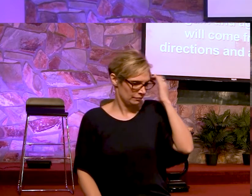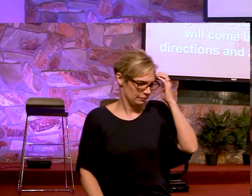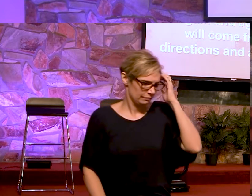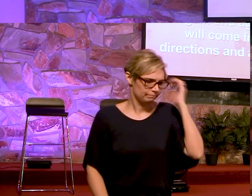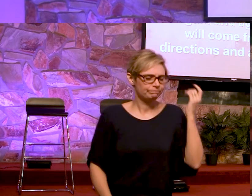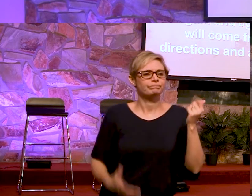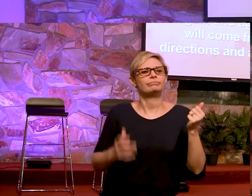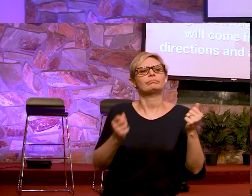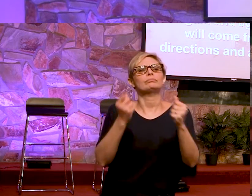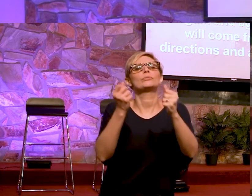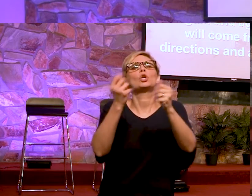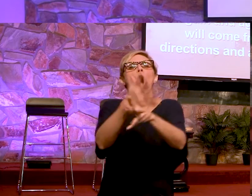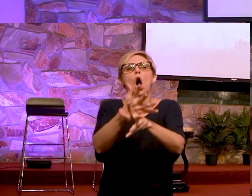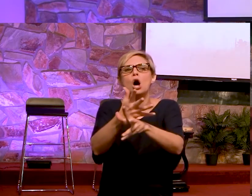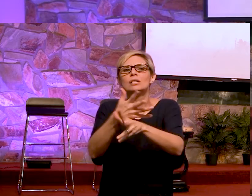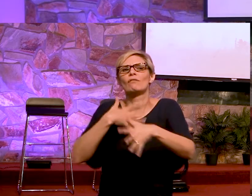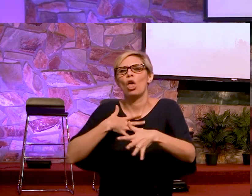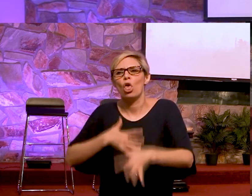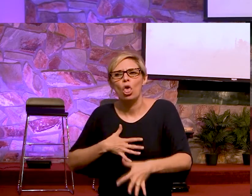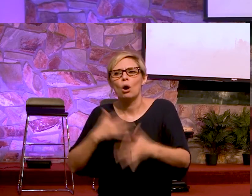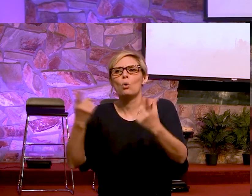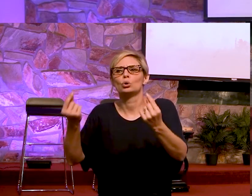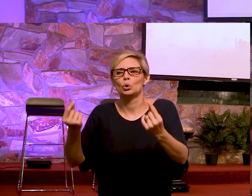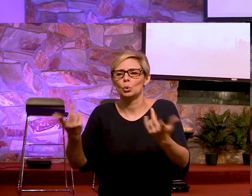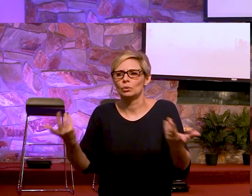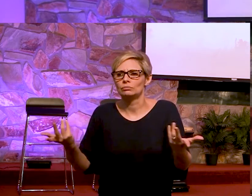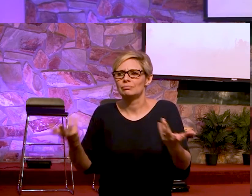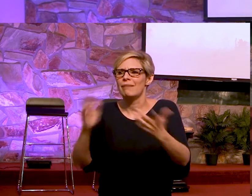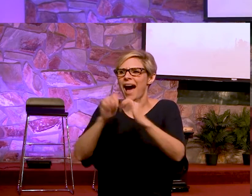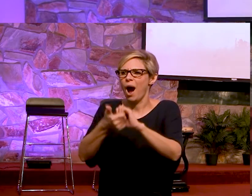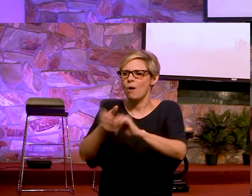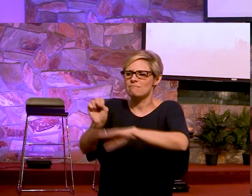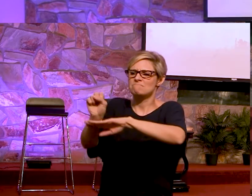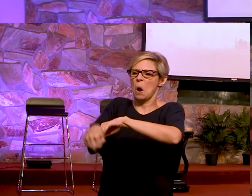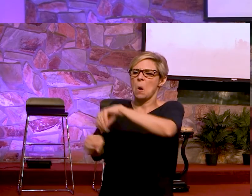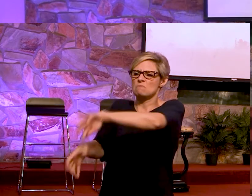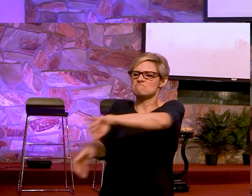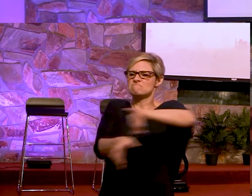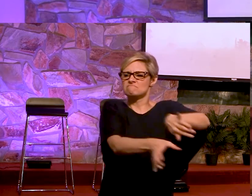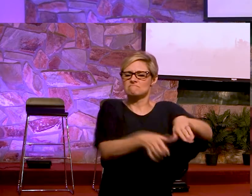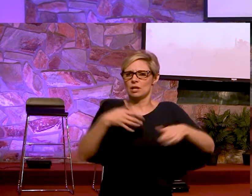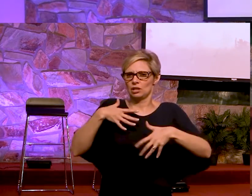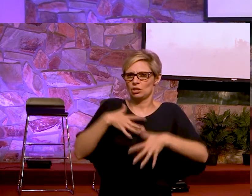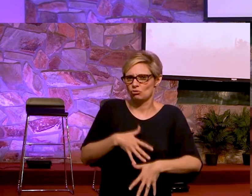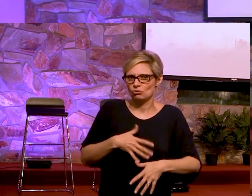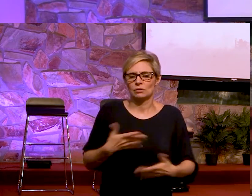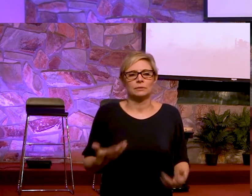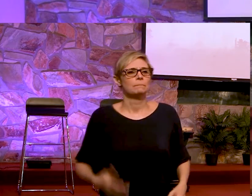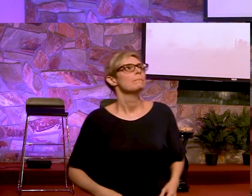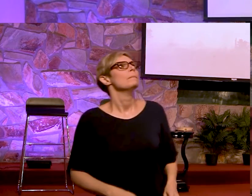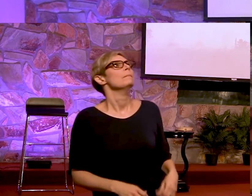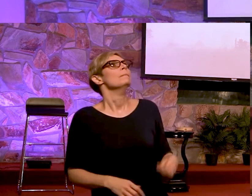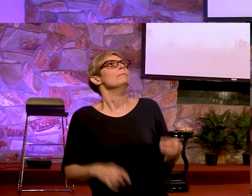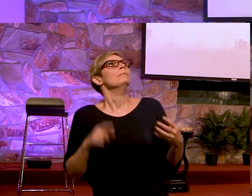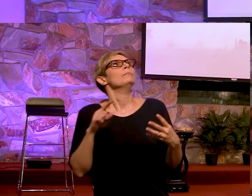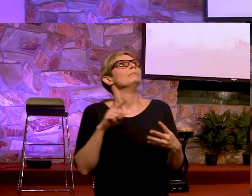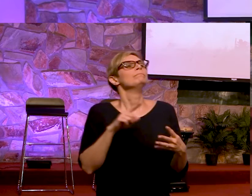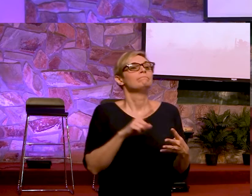what to do. How do we overcome encouragement? Notice the 4 things that Nehemiah did. Number